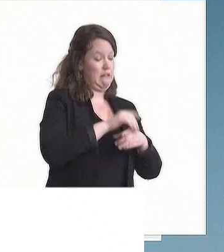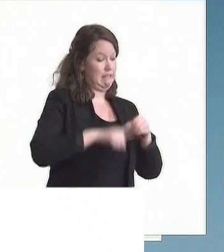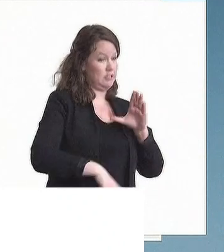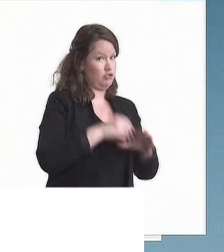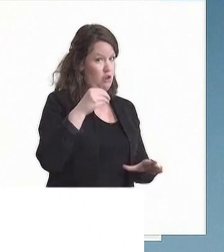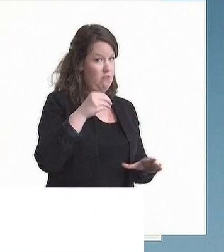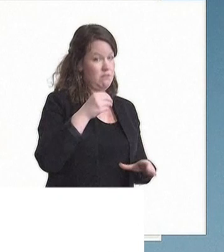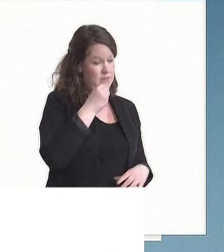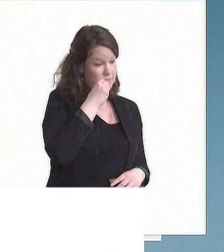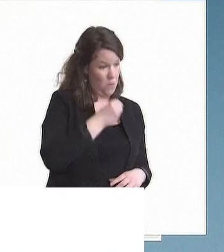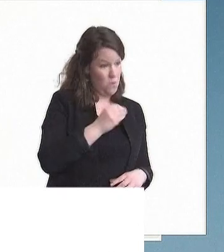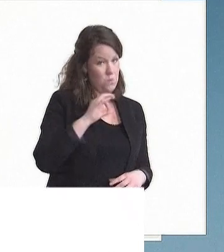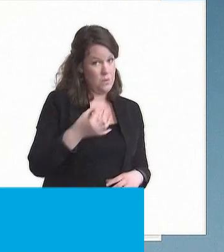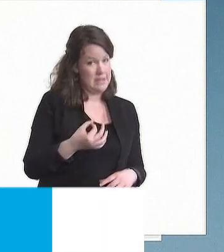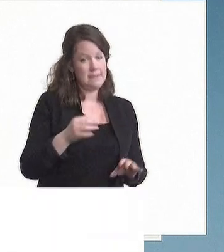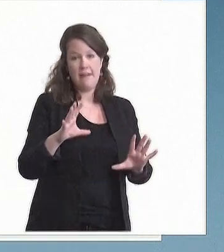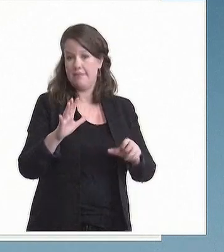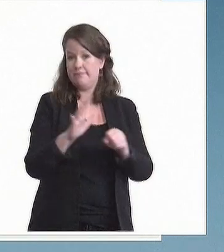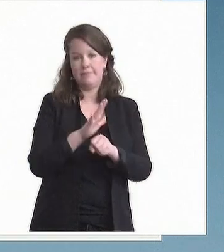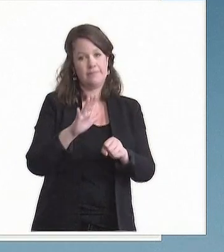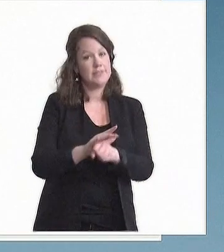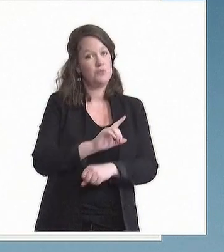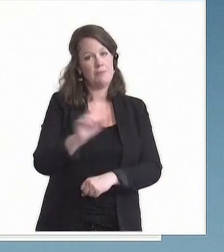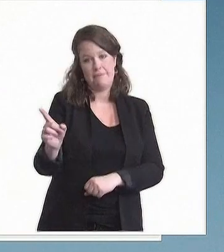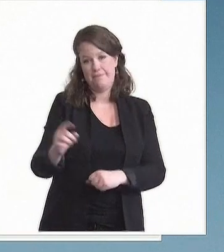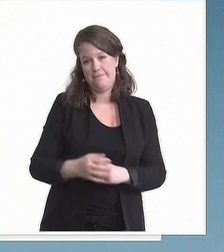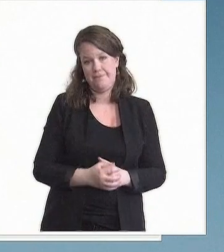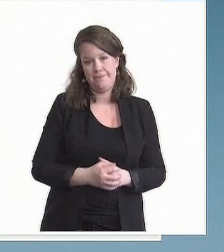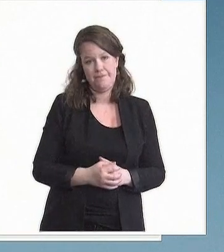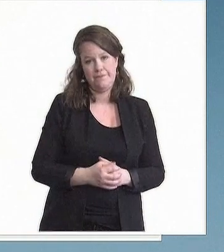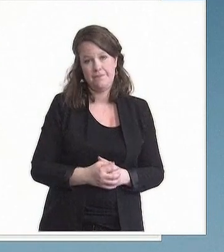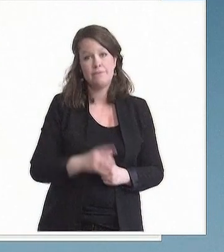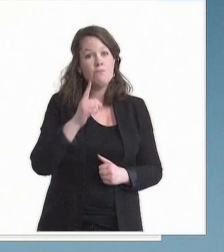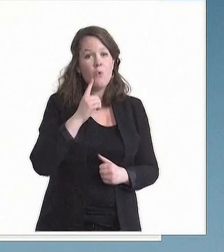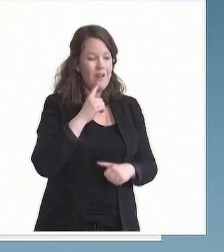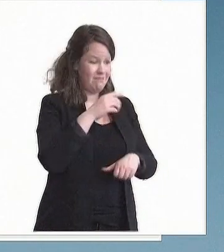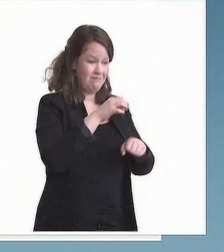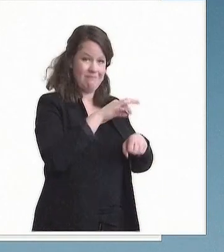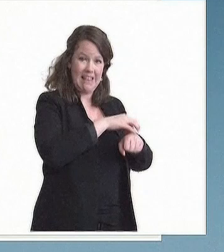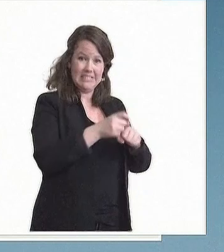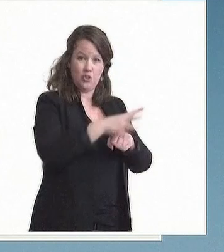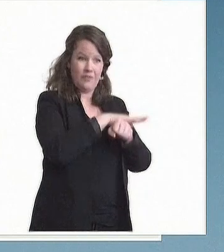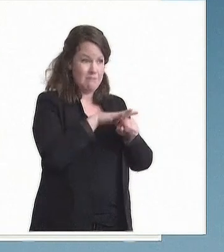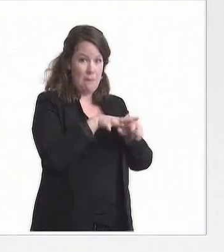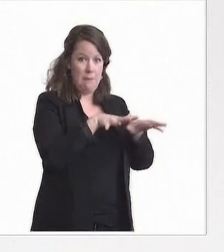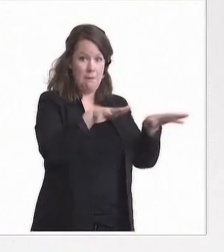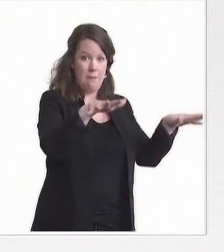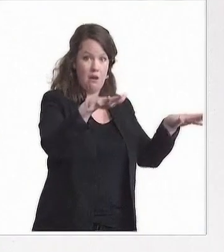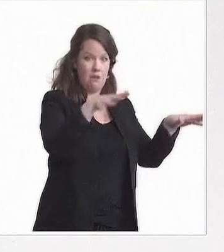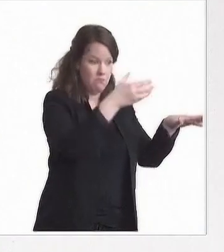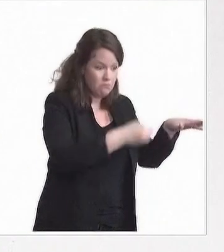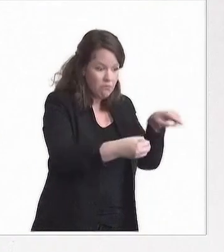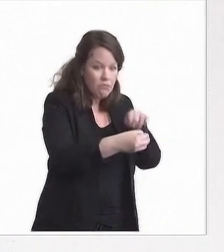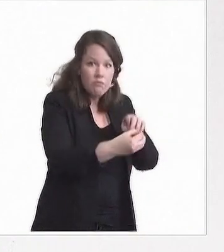enforced are useful, but are probably not enough. What we want to avoid is an epidemic within an epidemic.